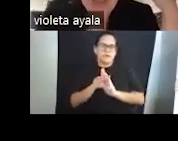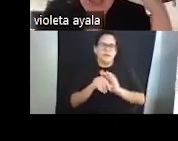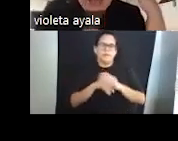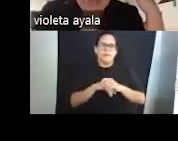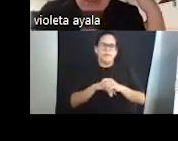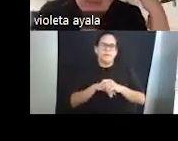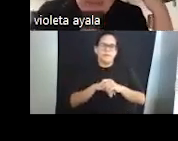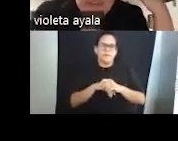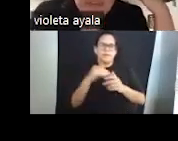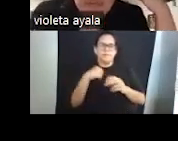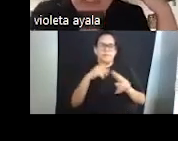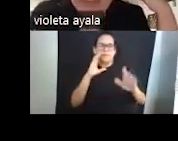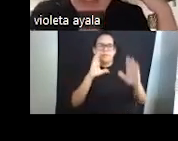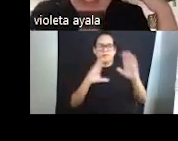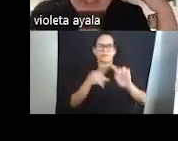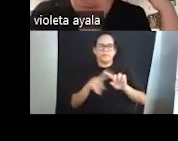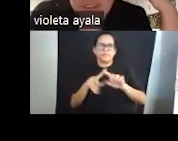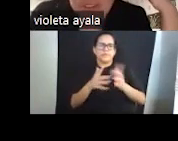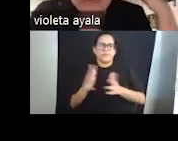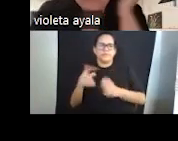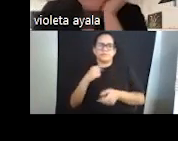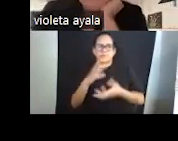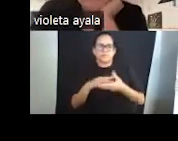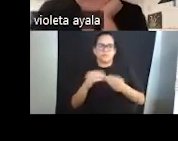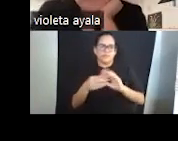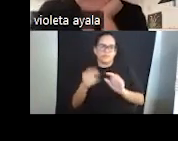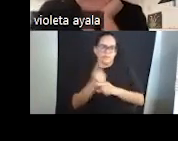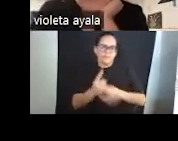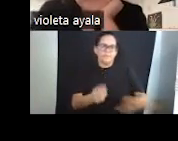cinema, and I'm looking for different ways to tell these stories, right?